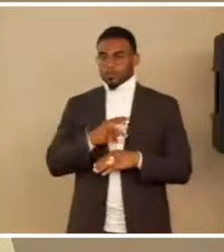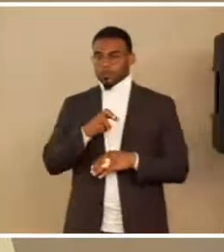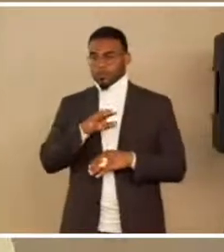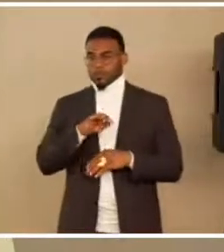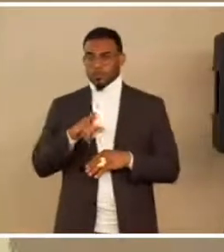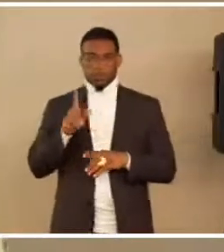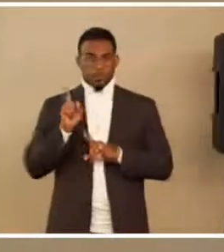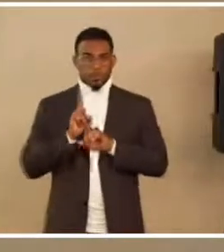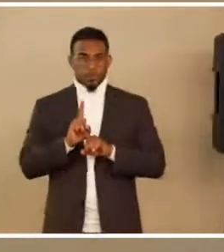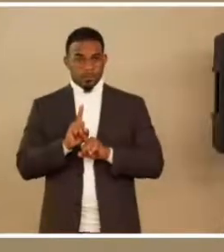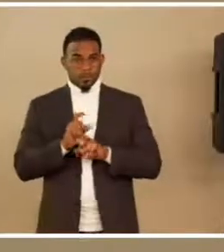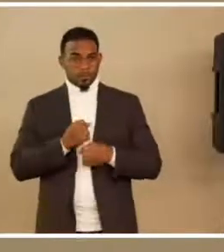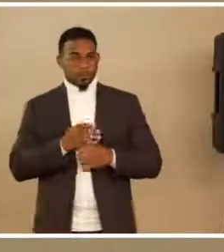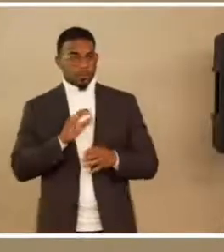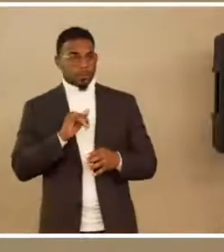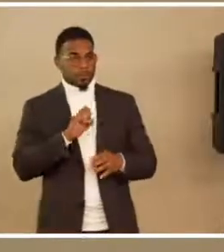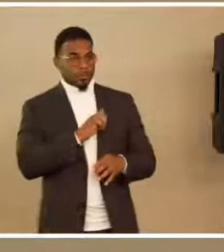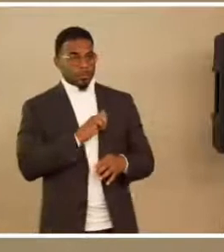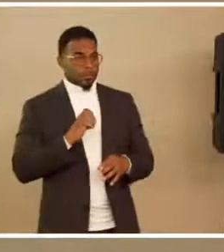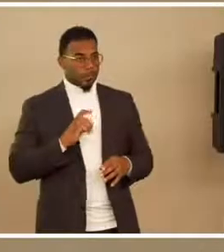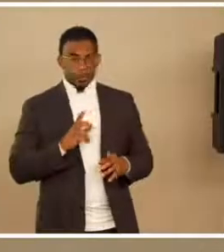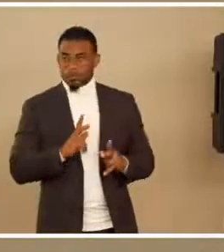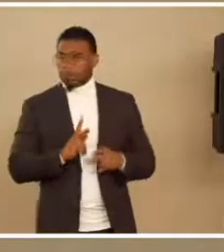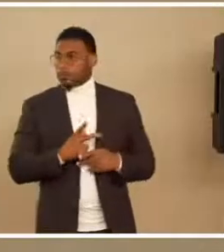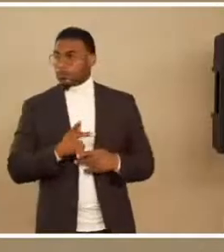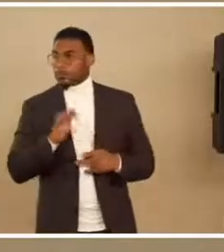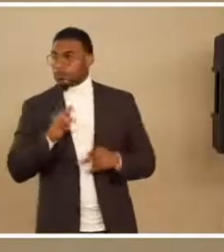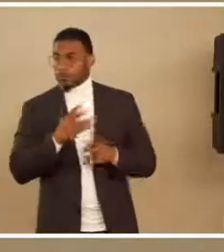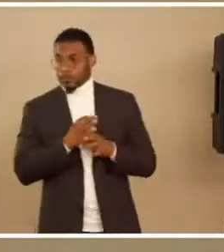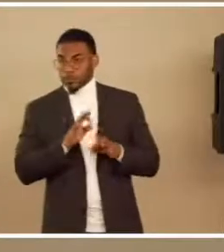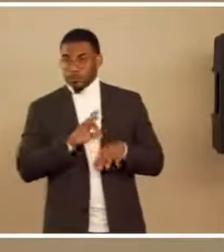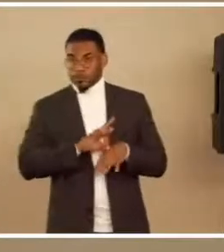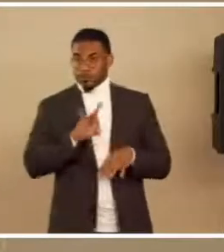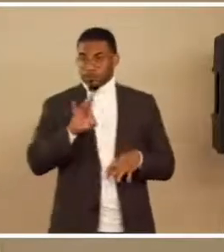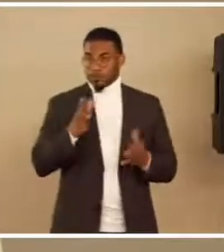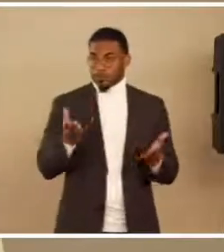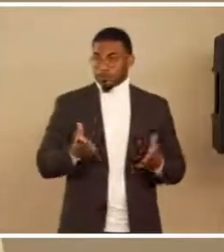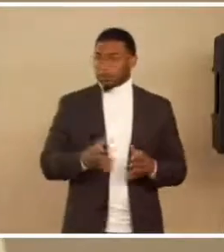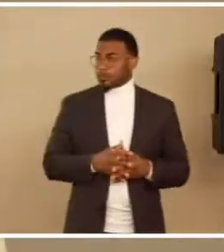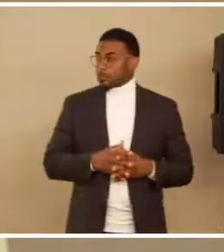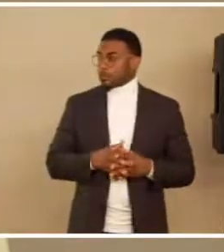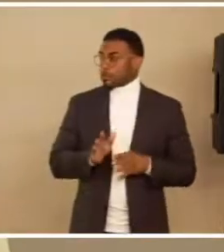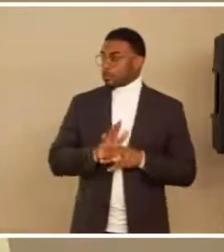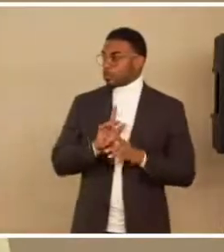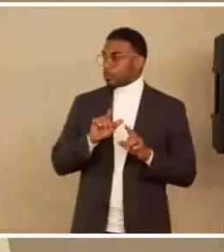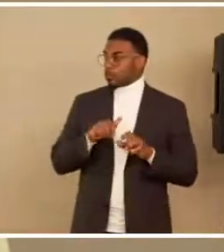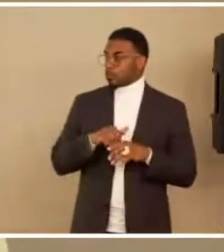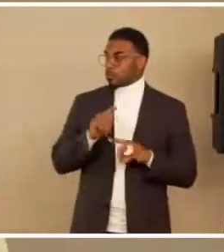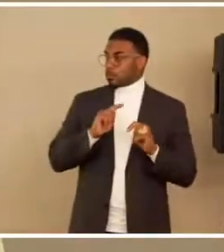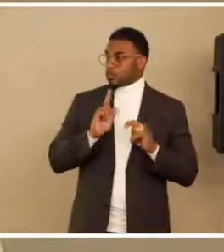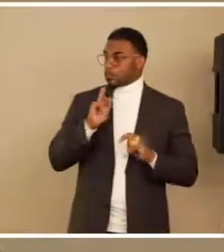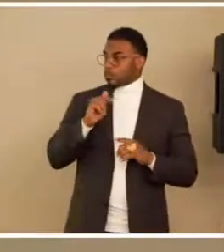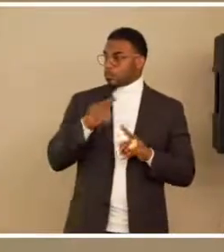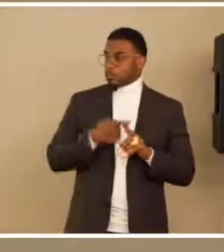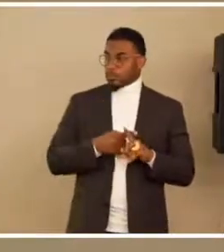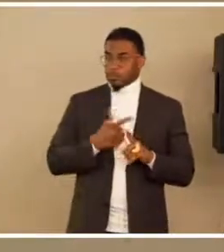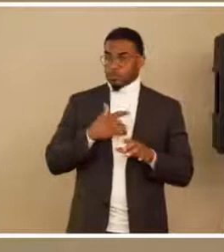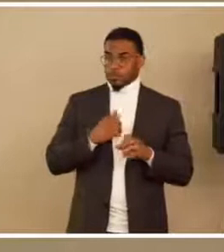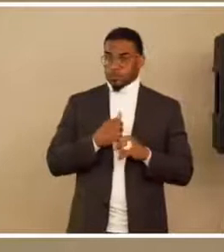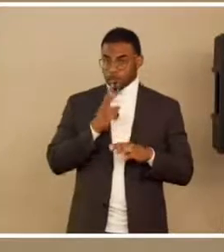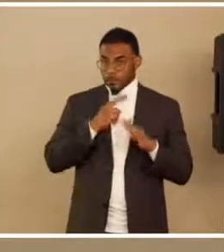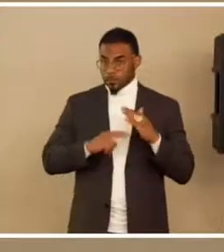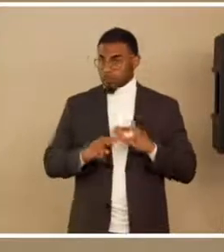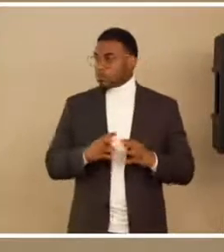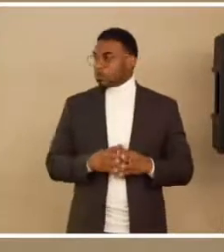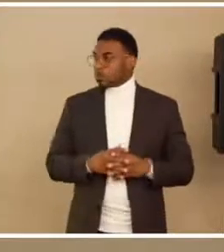Streep is her mentor and the executive producer. So that's free at 8 o'clock here. The film comes out in theaters later in the month, but we get a